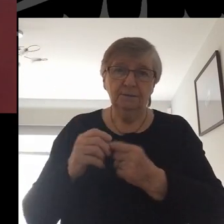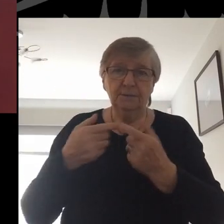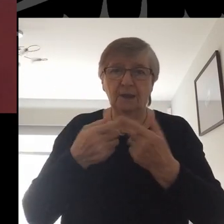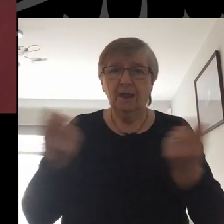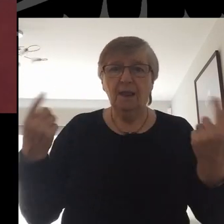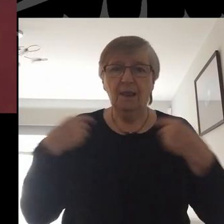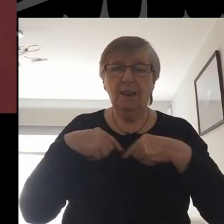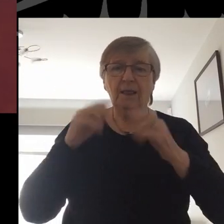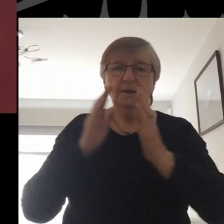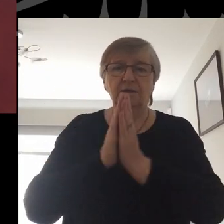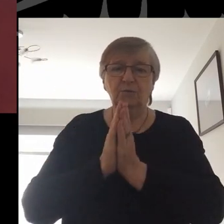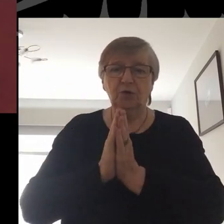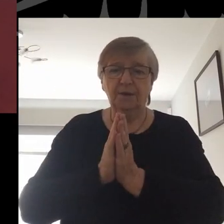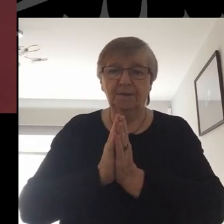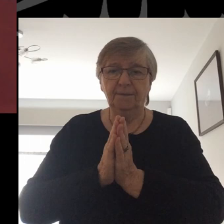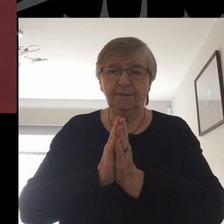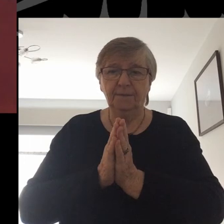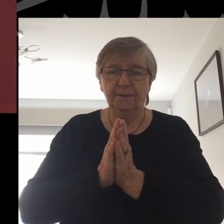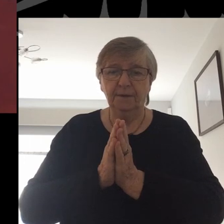Let us pray.